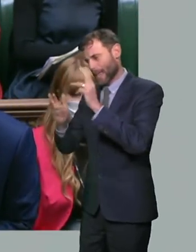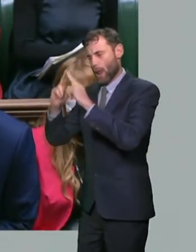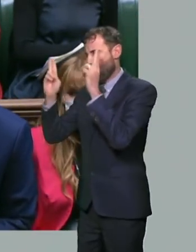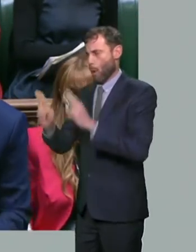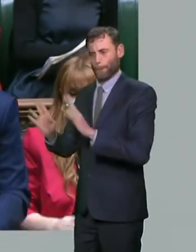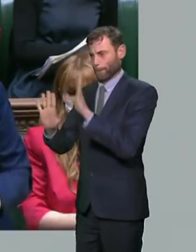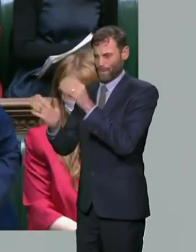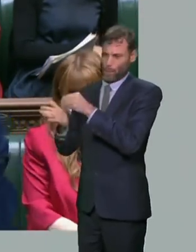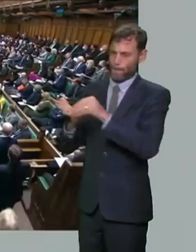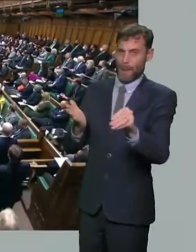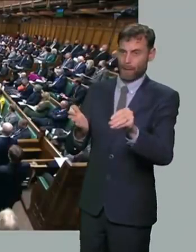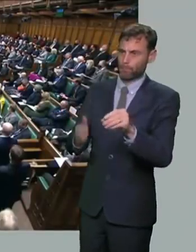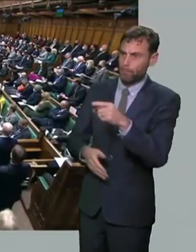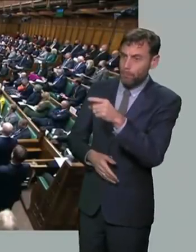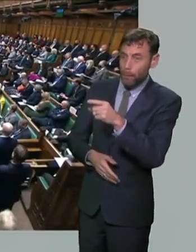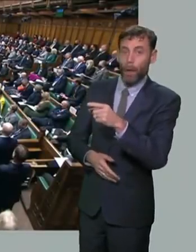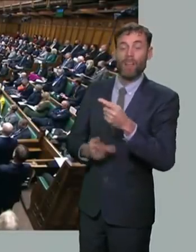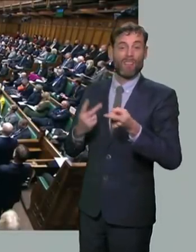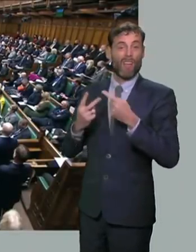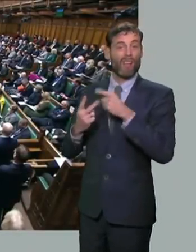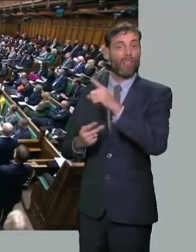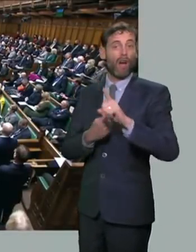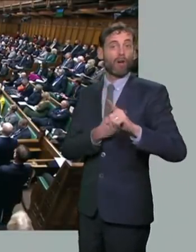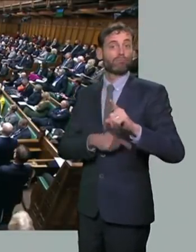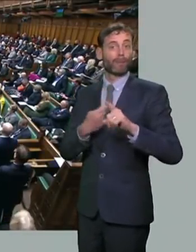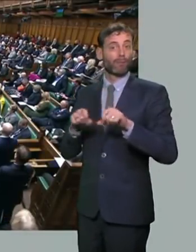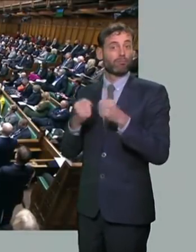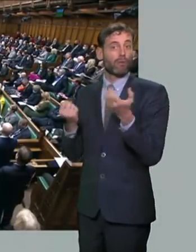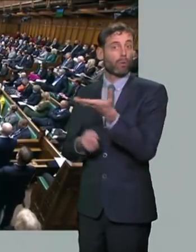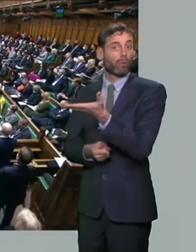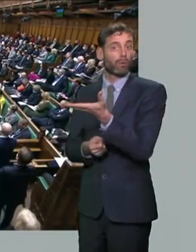promise, isn't it? Prime Minister.